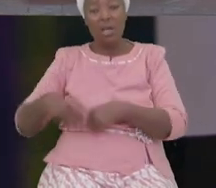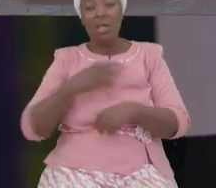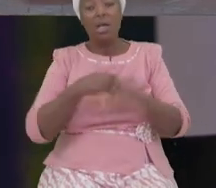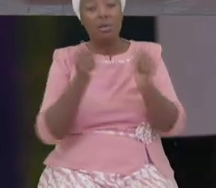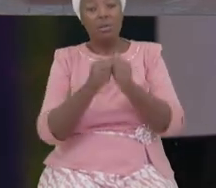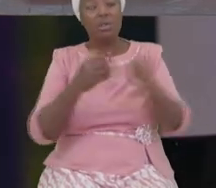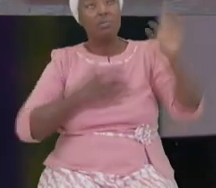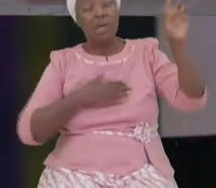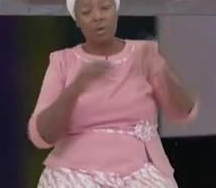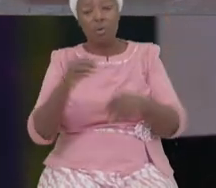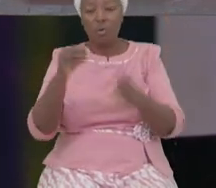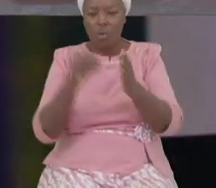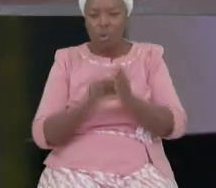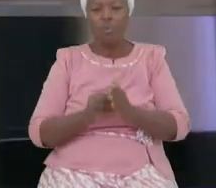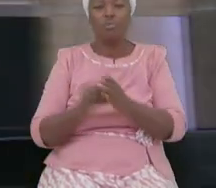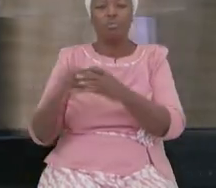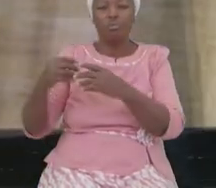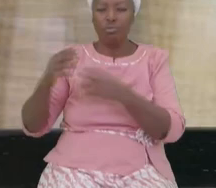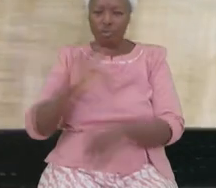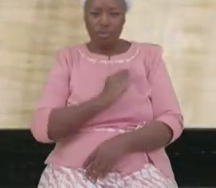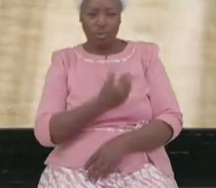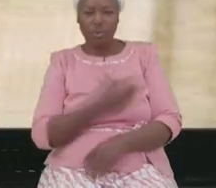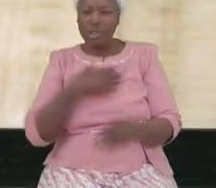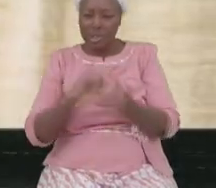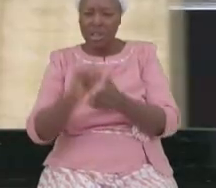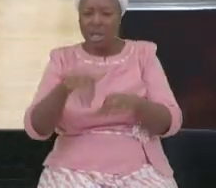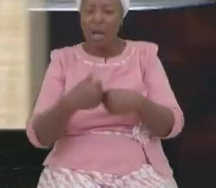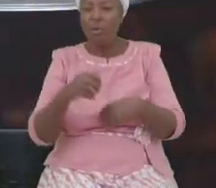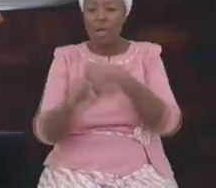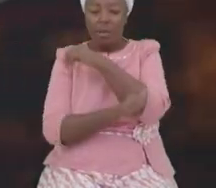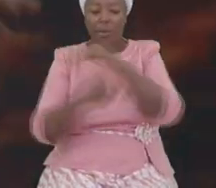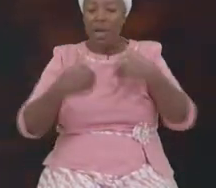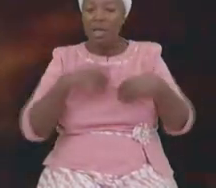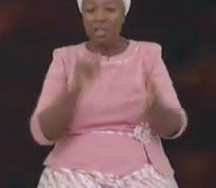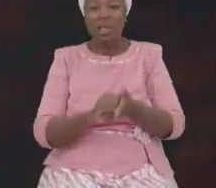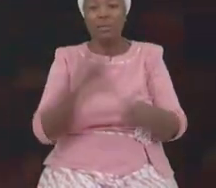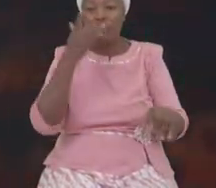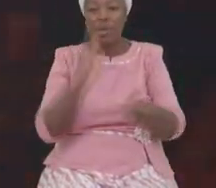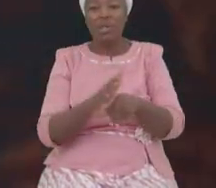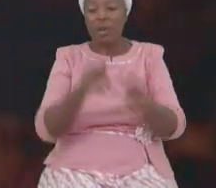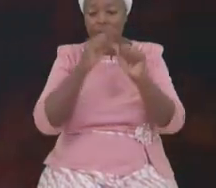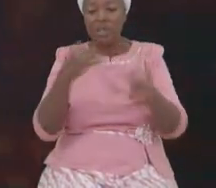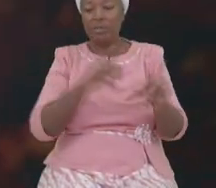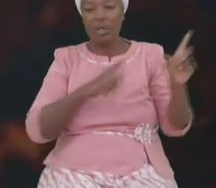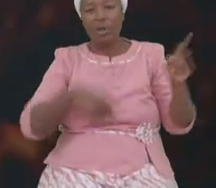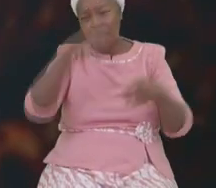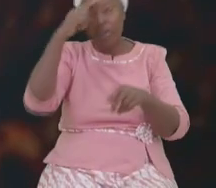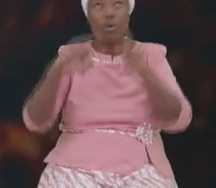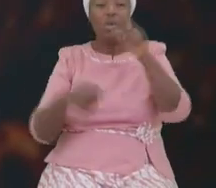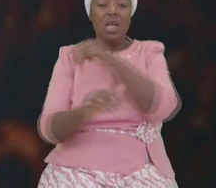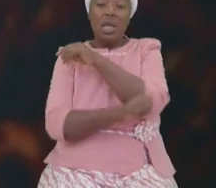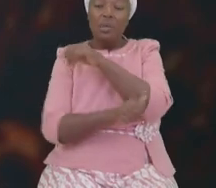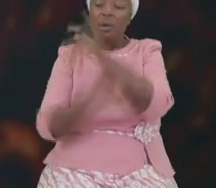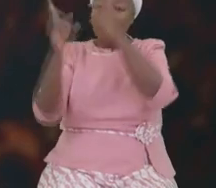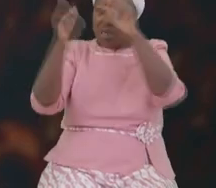soul. That's how Abraham had the blessing of God, because he came to God with a faithful